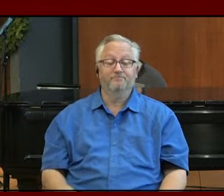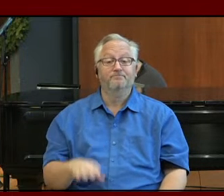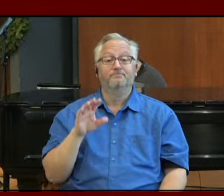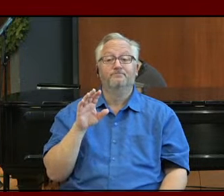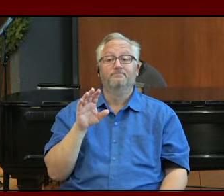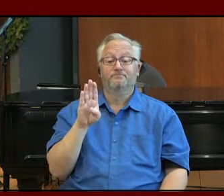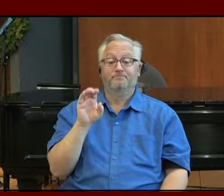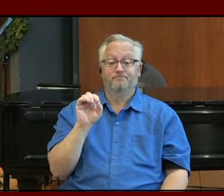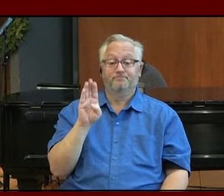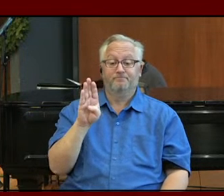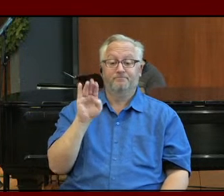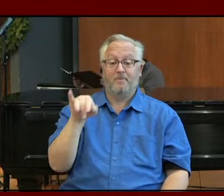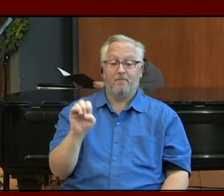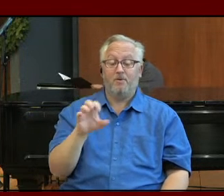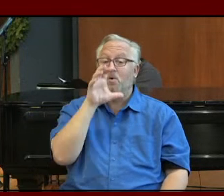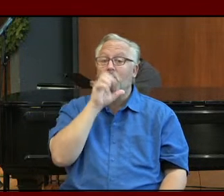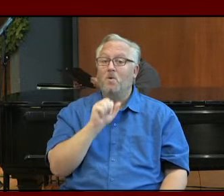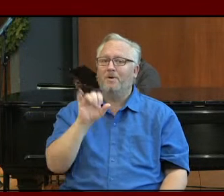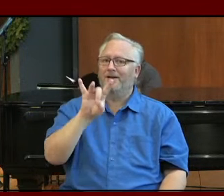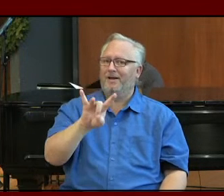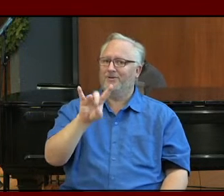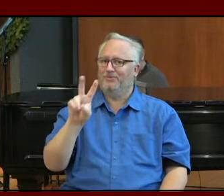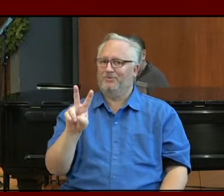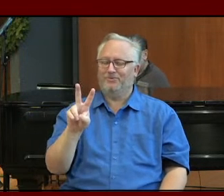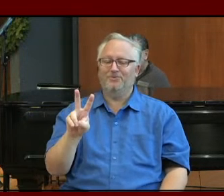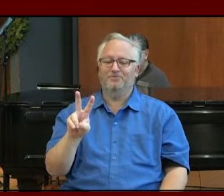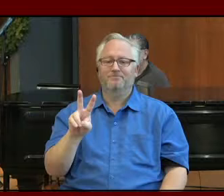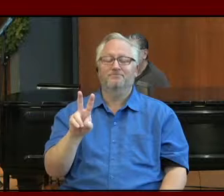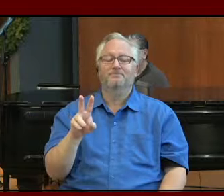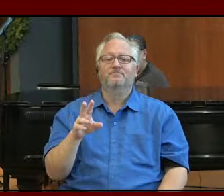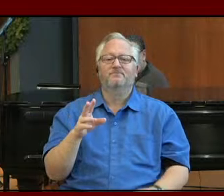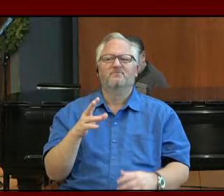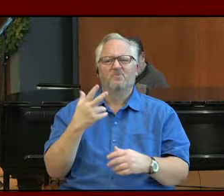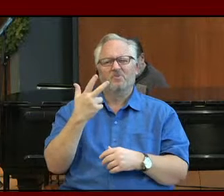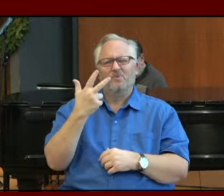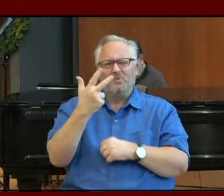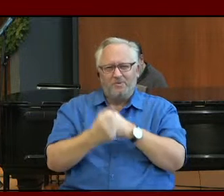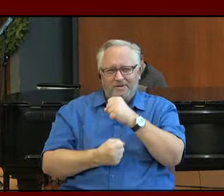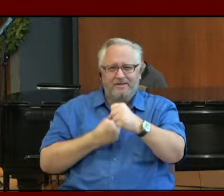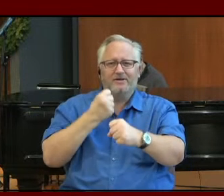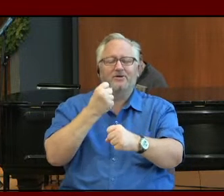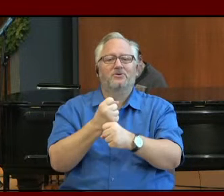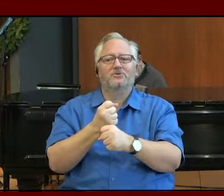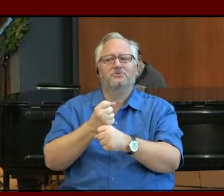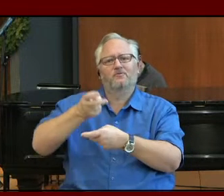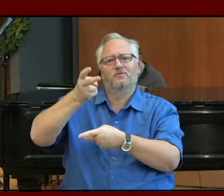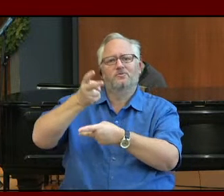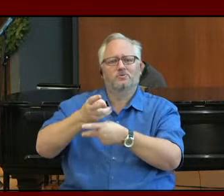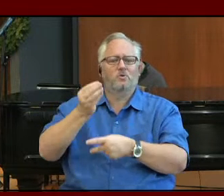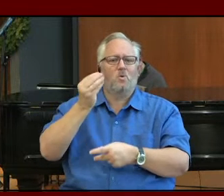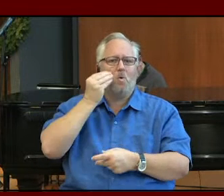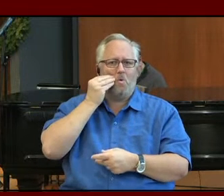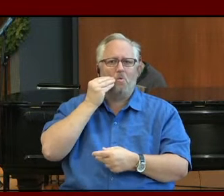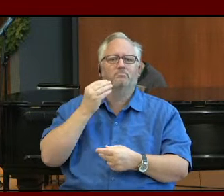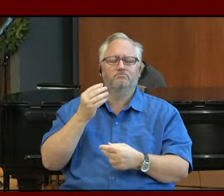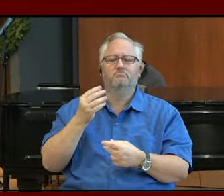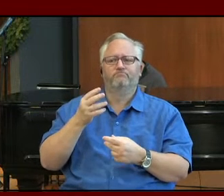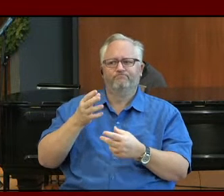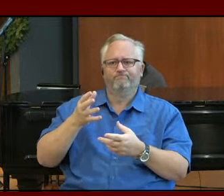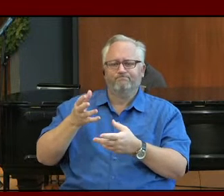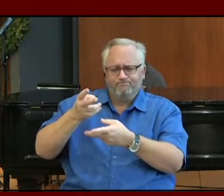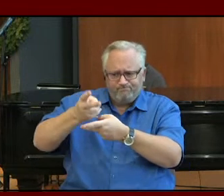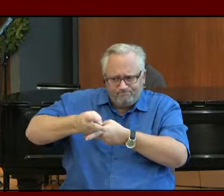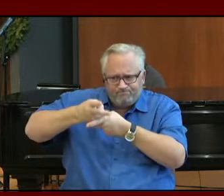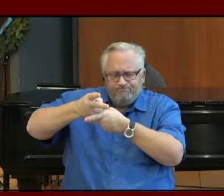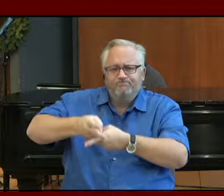Bobby, age 82, passed away after 3 years in a nursing home being cared